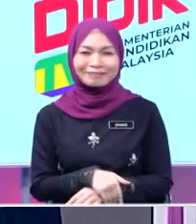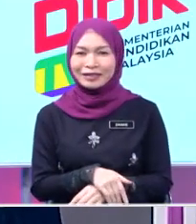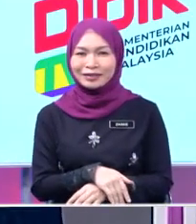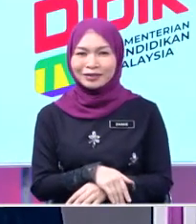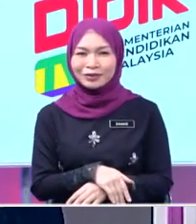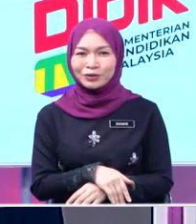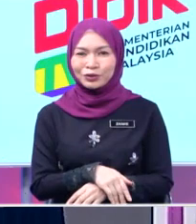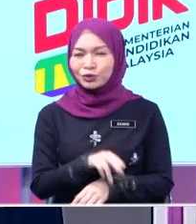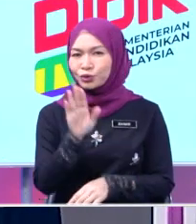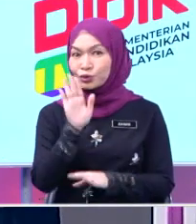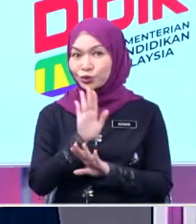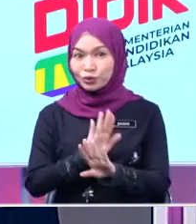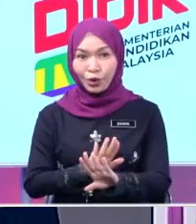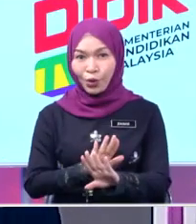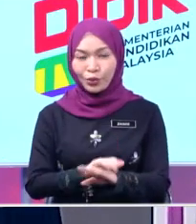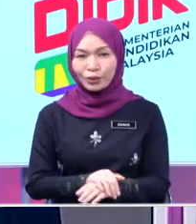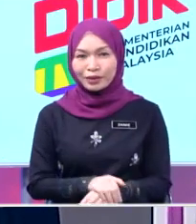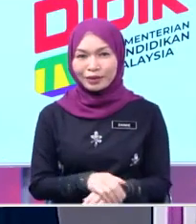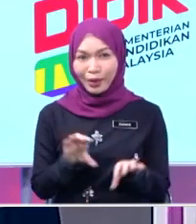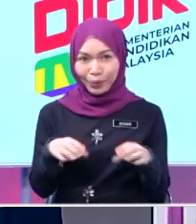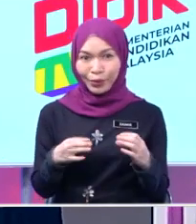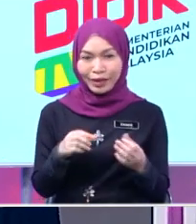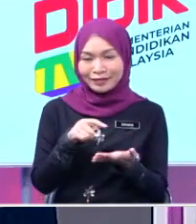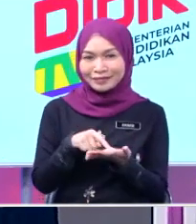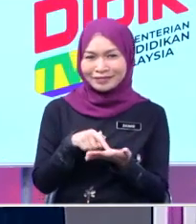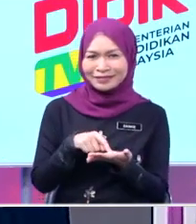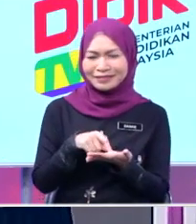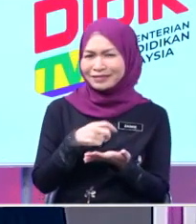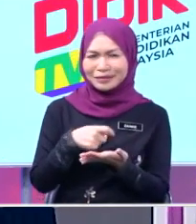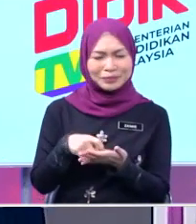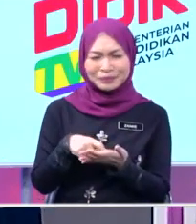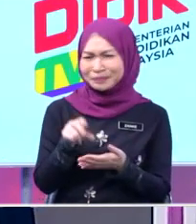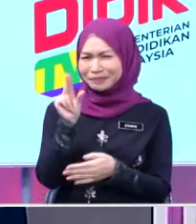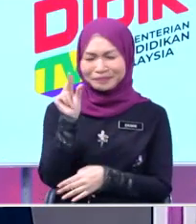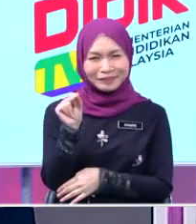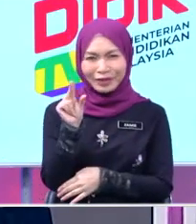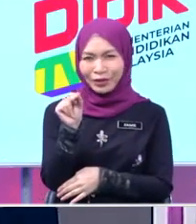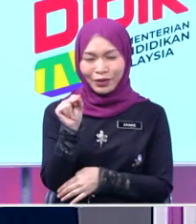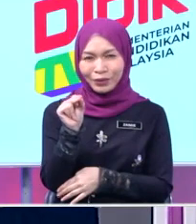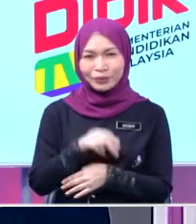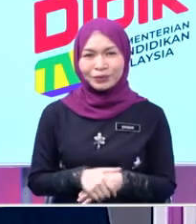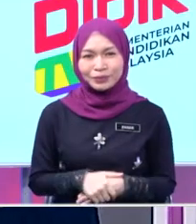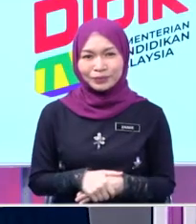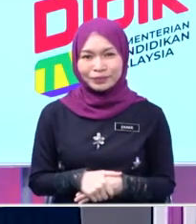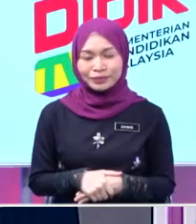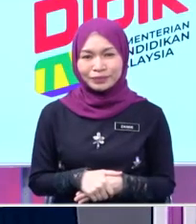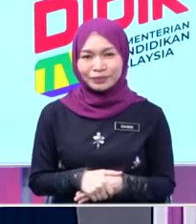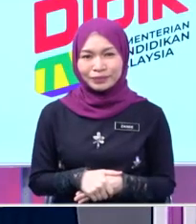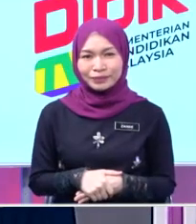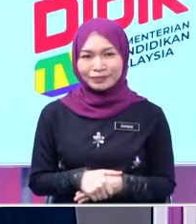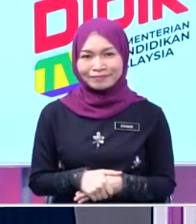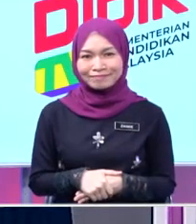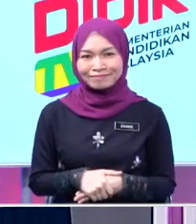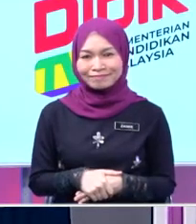do not need to count your words. You do not need to write how many words you've written. Okay? And you do not even have